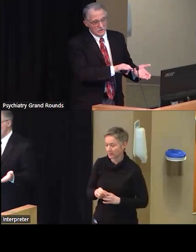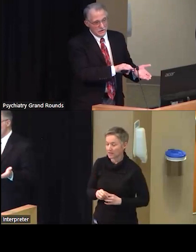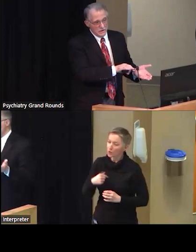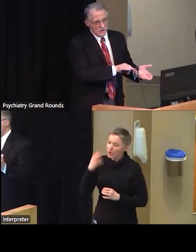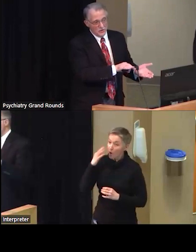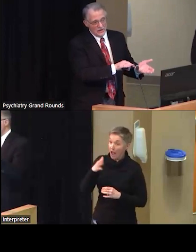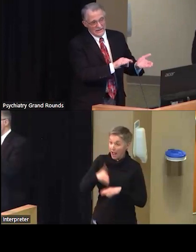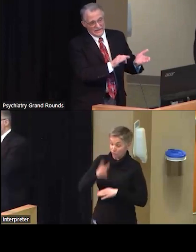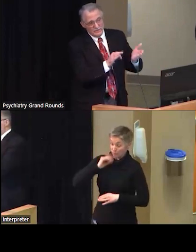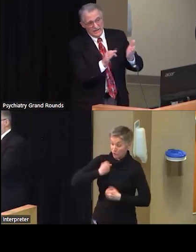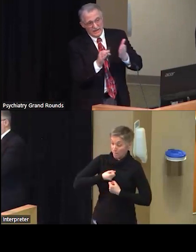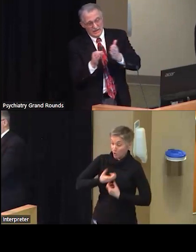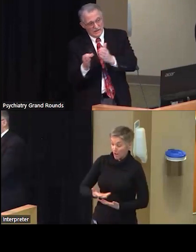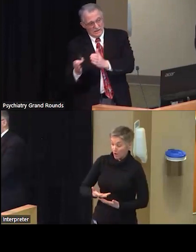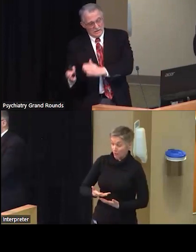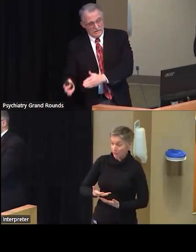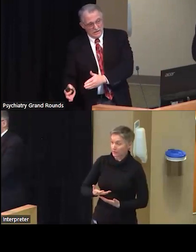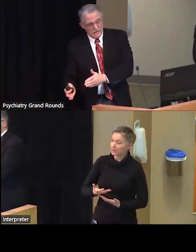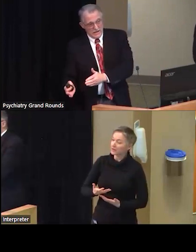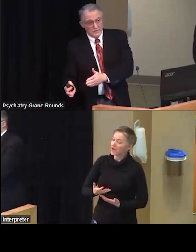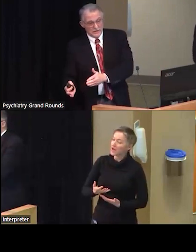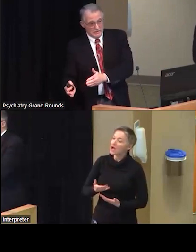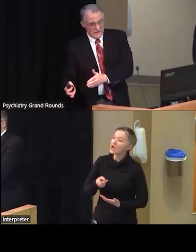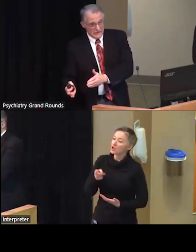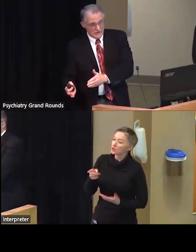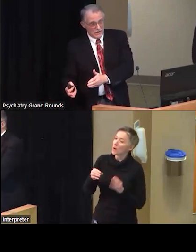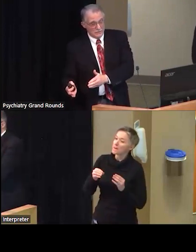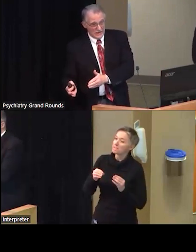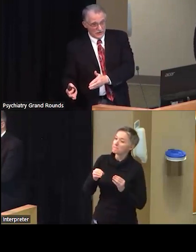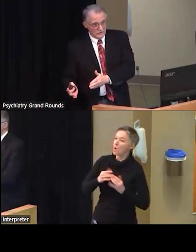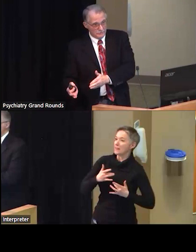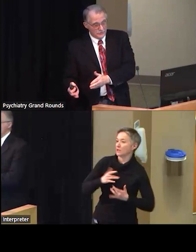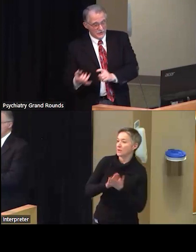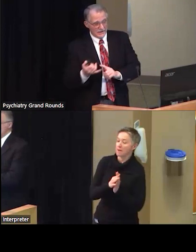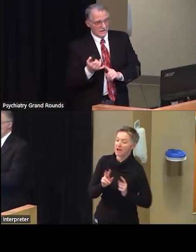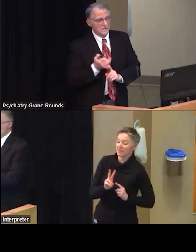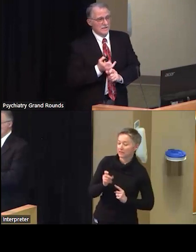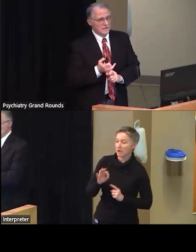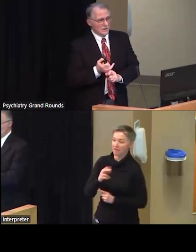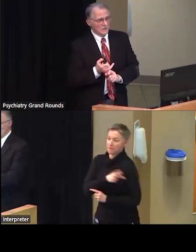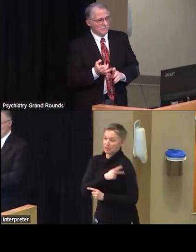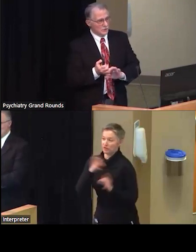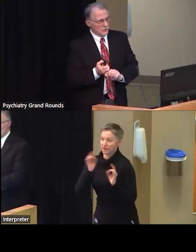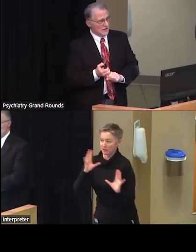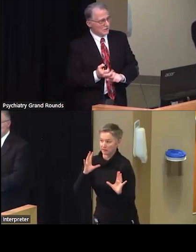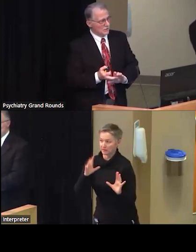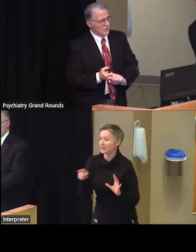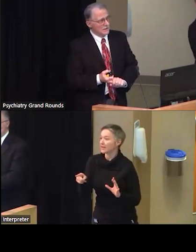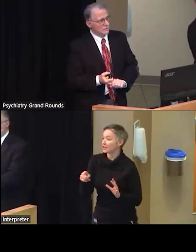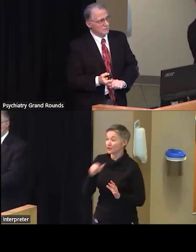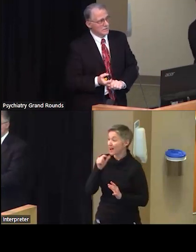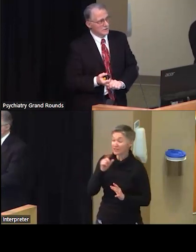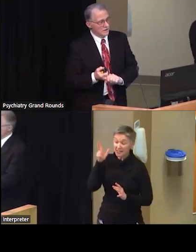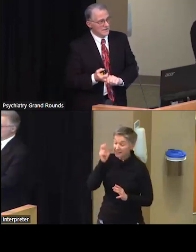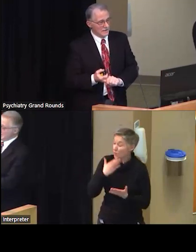out, you're more likely to be the object of violence from a patient. You're not listening as well, you're tuned out, you're